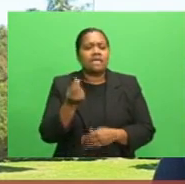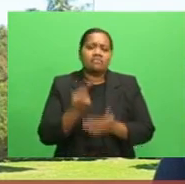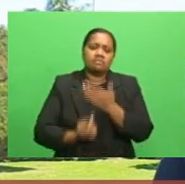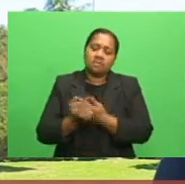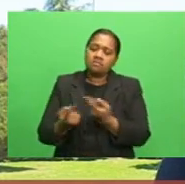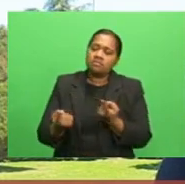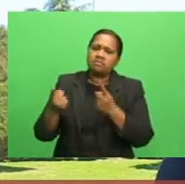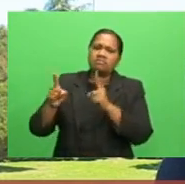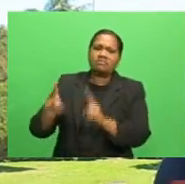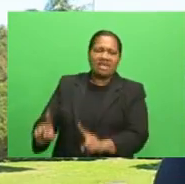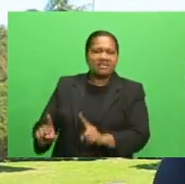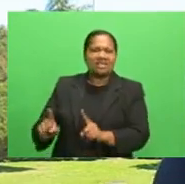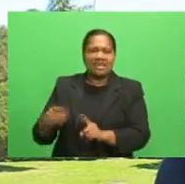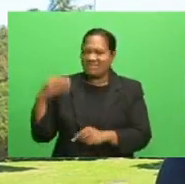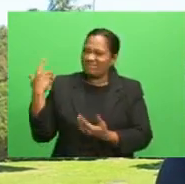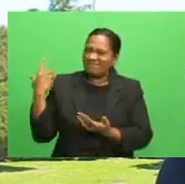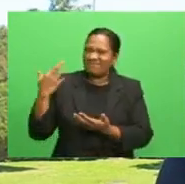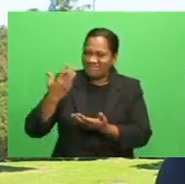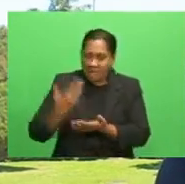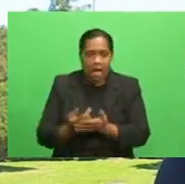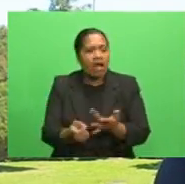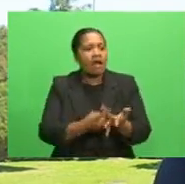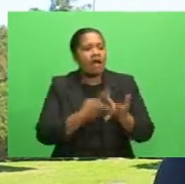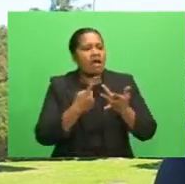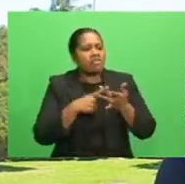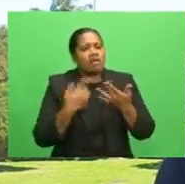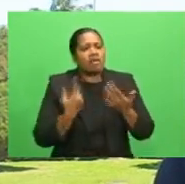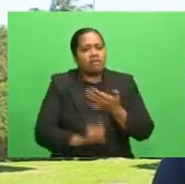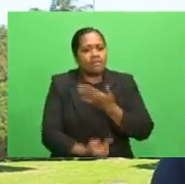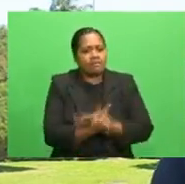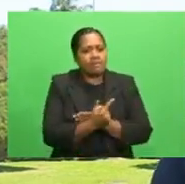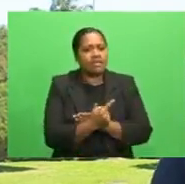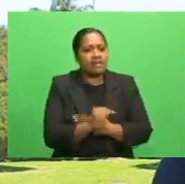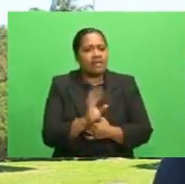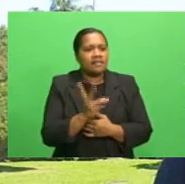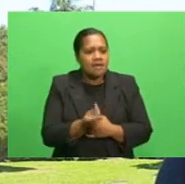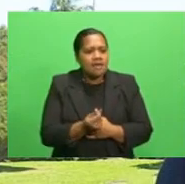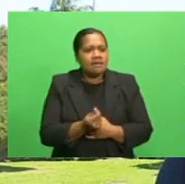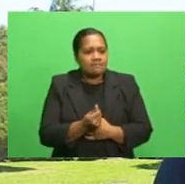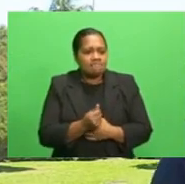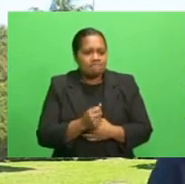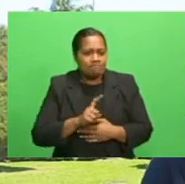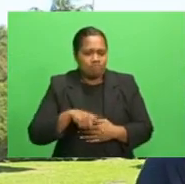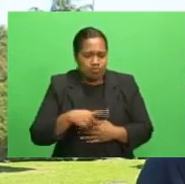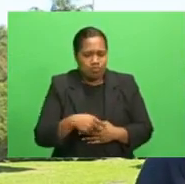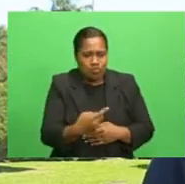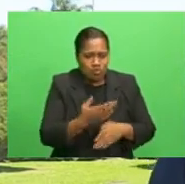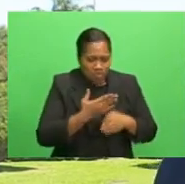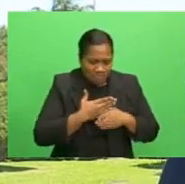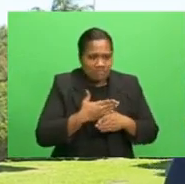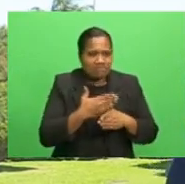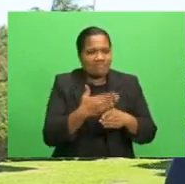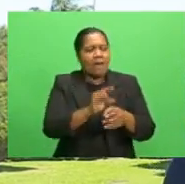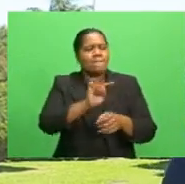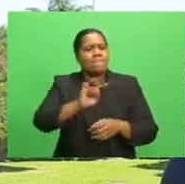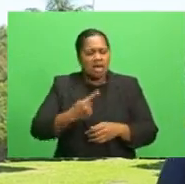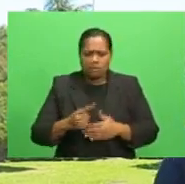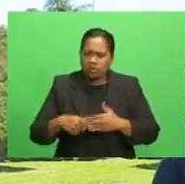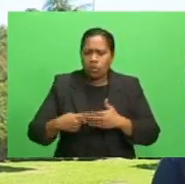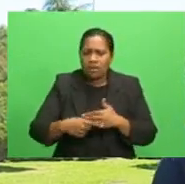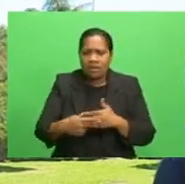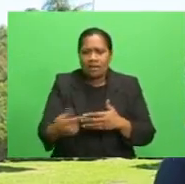it. Others have managed to come through it unscathed, and but it's still an ongoing thing. But